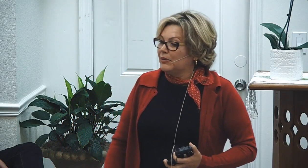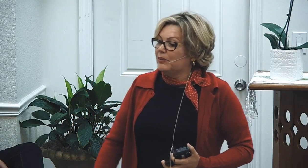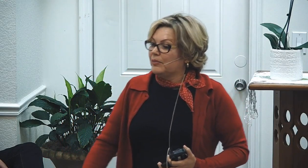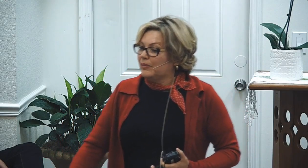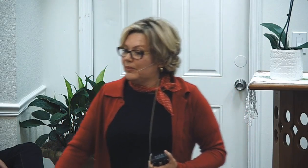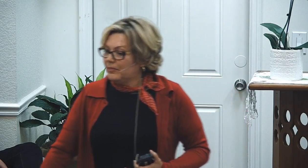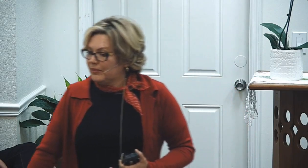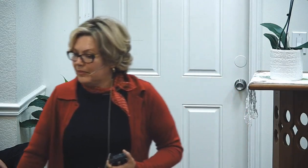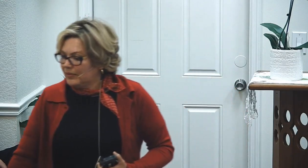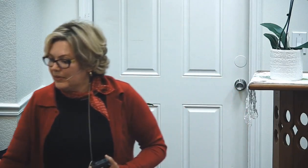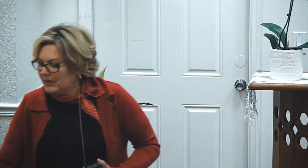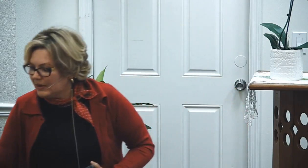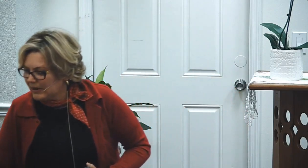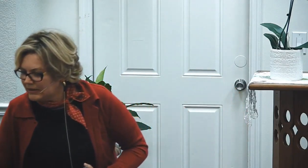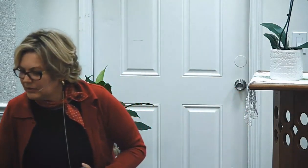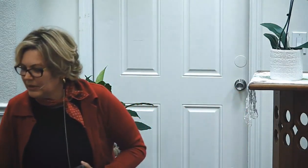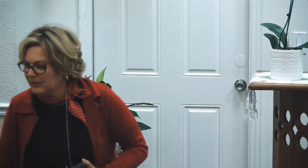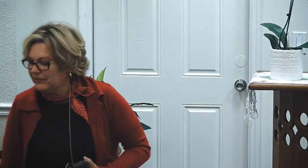Why do we know?